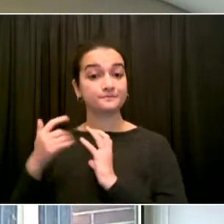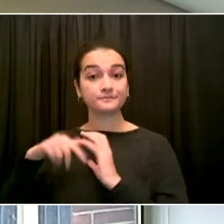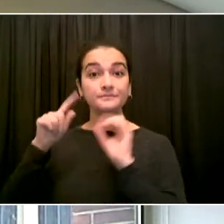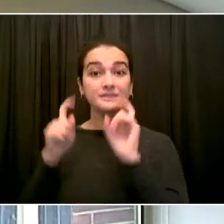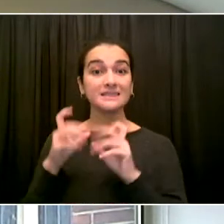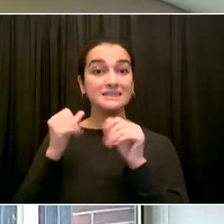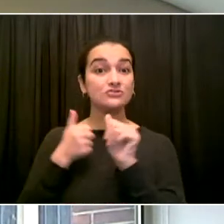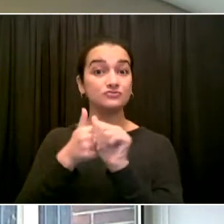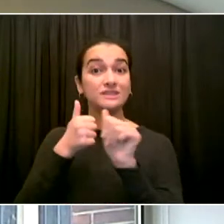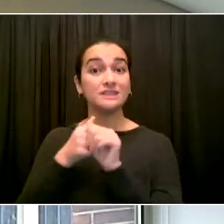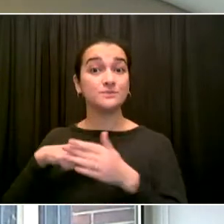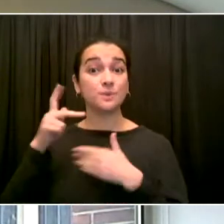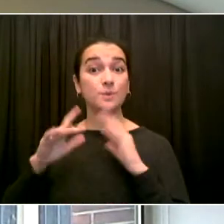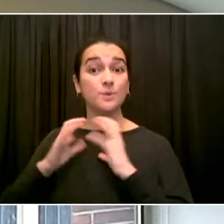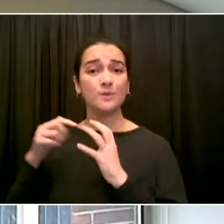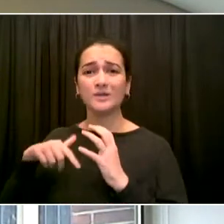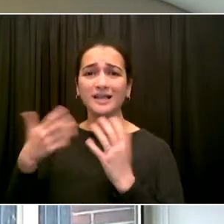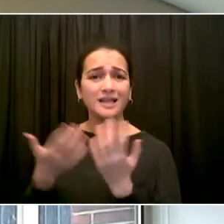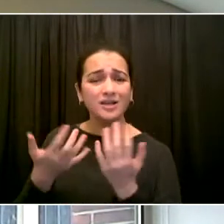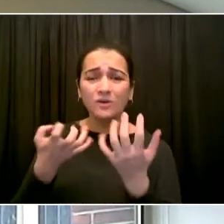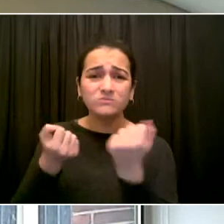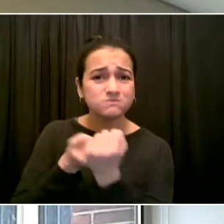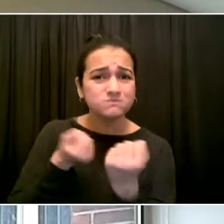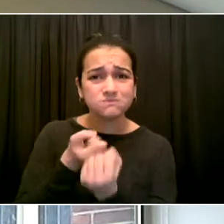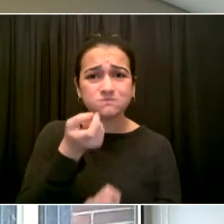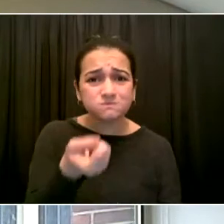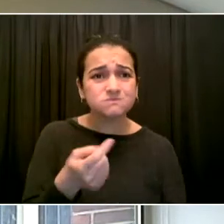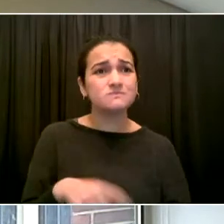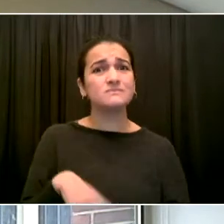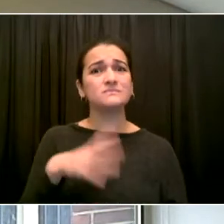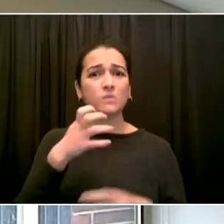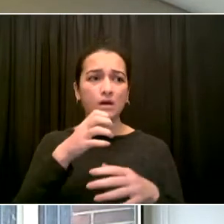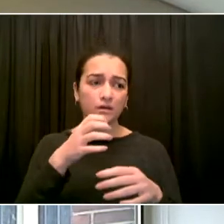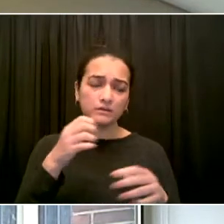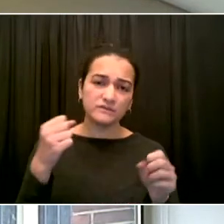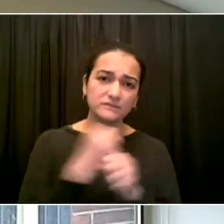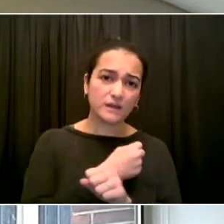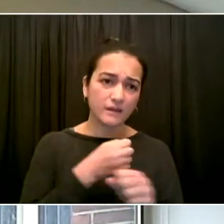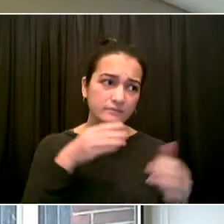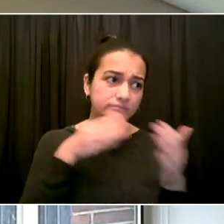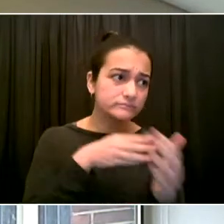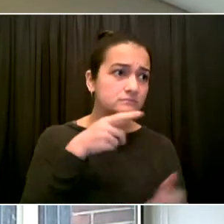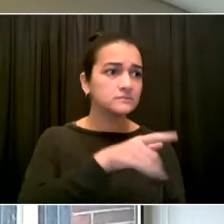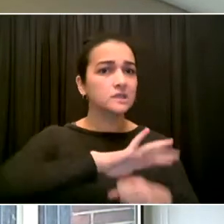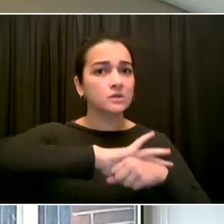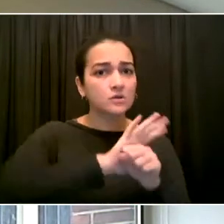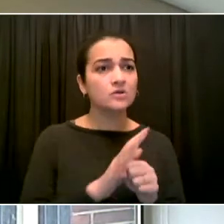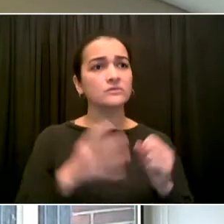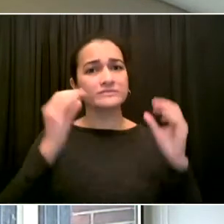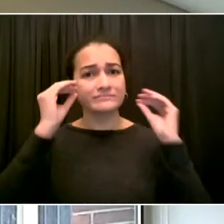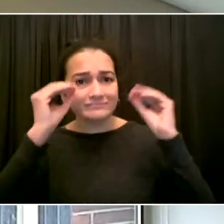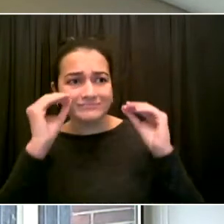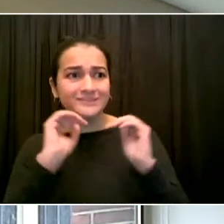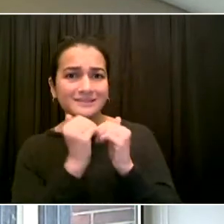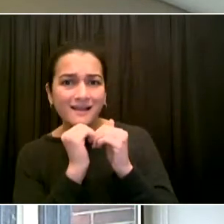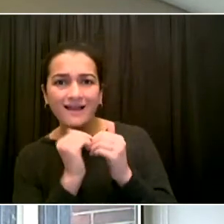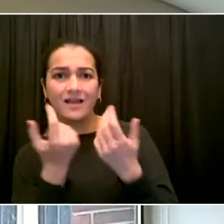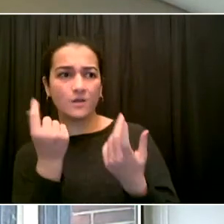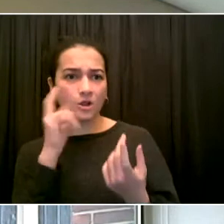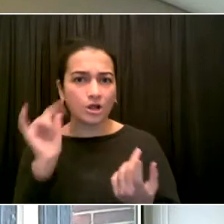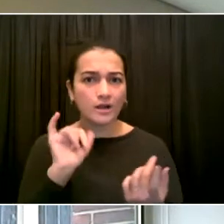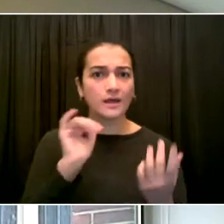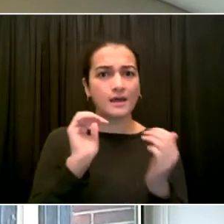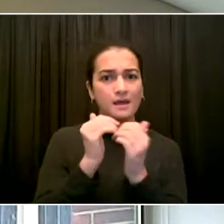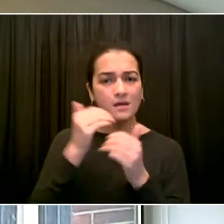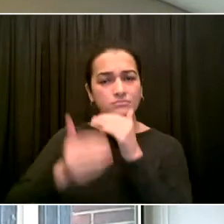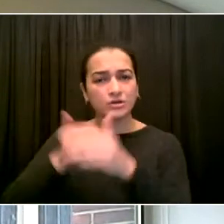be there with you to help you if you've been exposed to COVID. Now, we're making testing faster, easier, more accessible, and it is